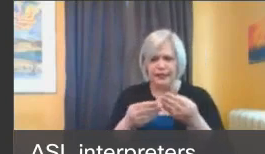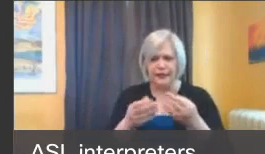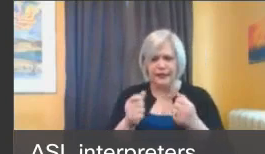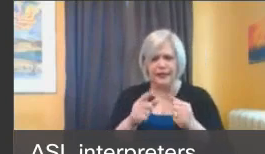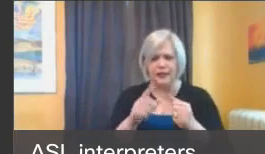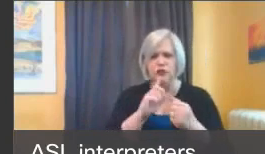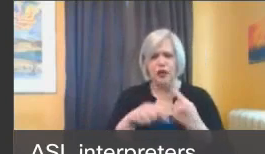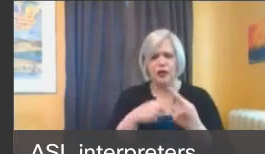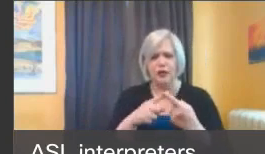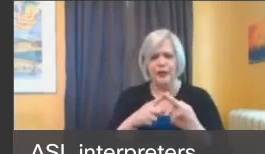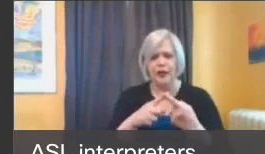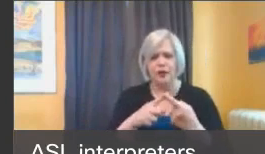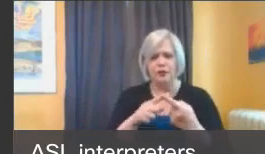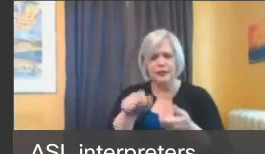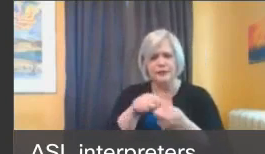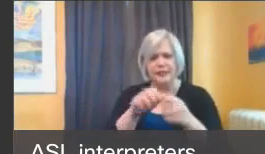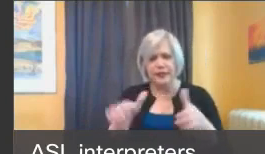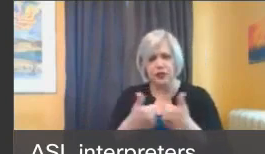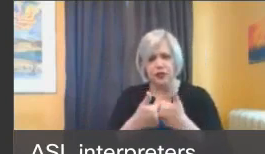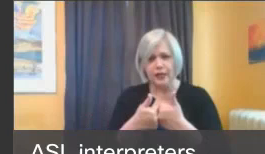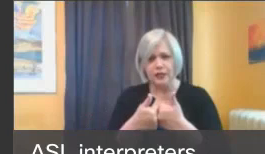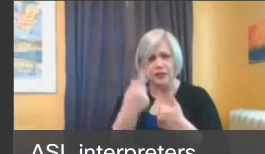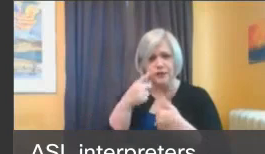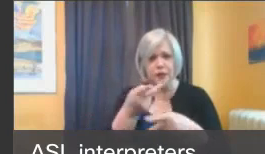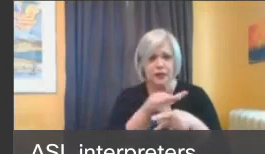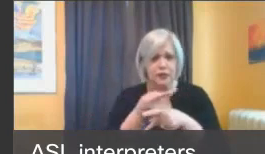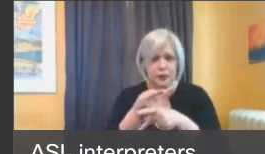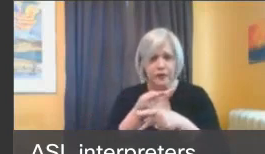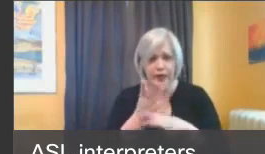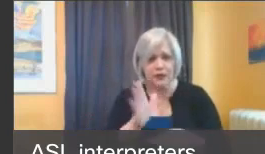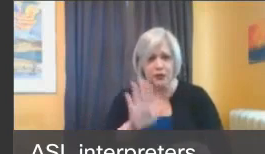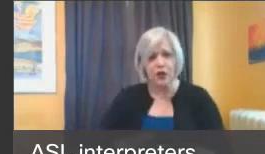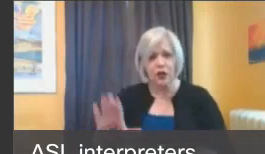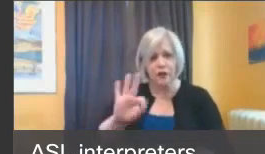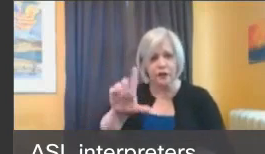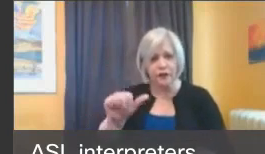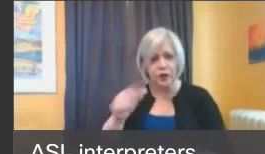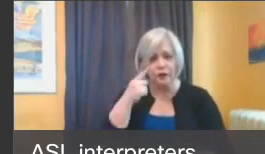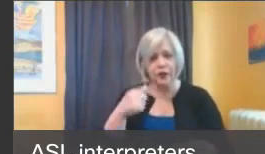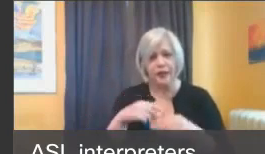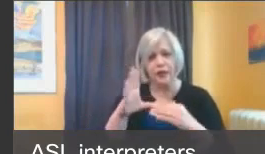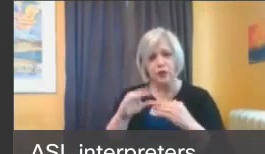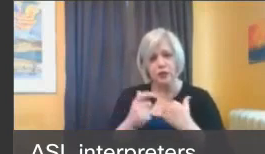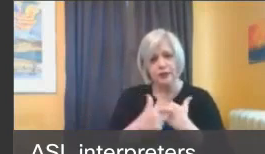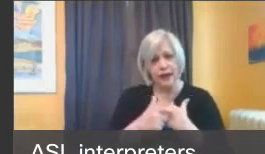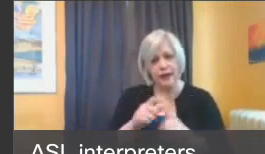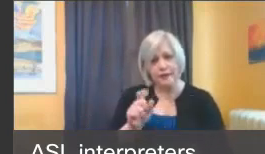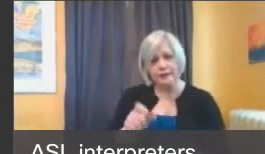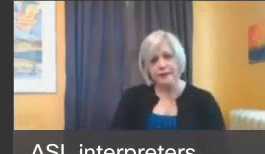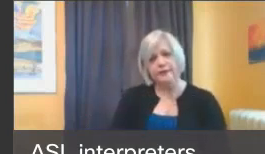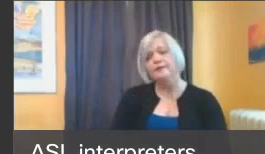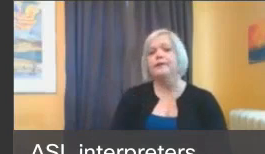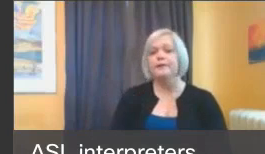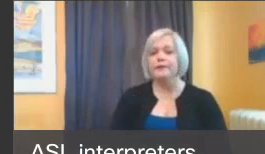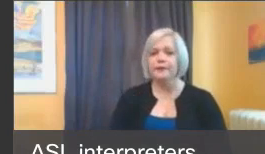about what the challenges are to supervisors of election throughout Florida with that shortening of the time?